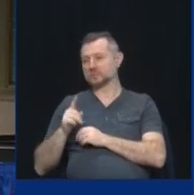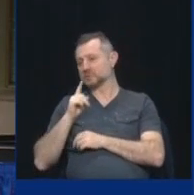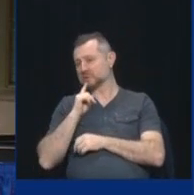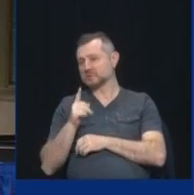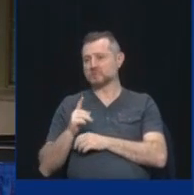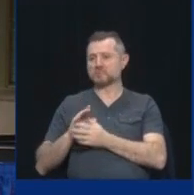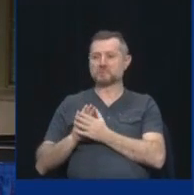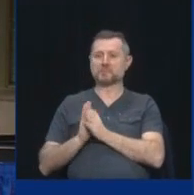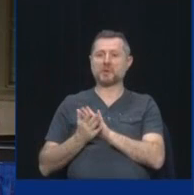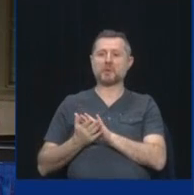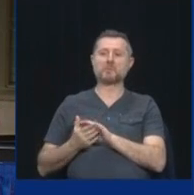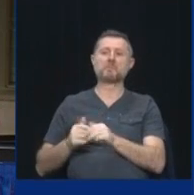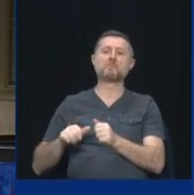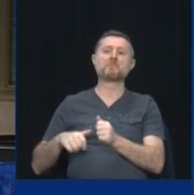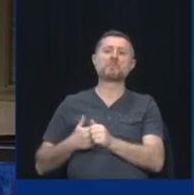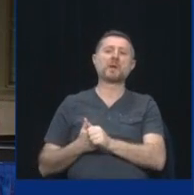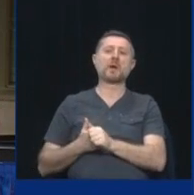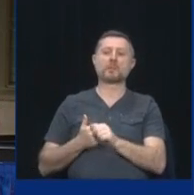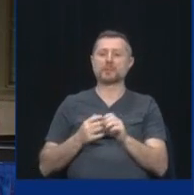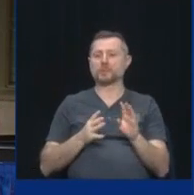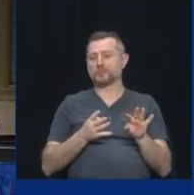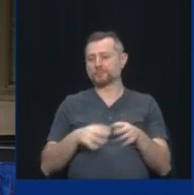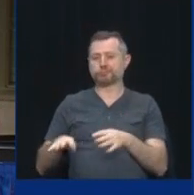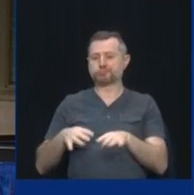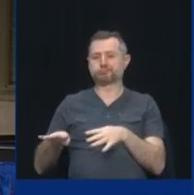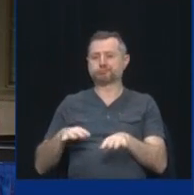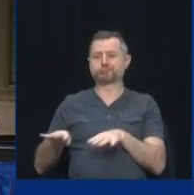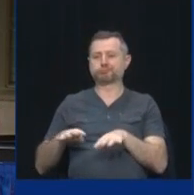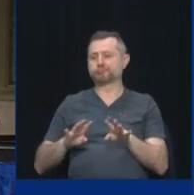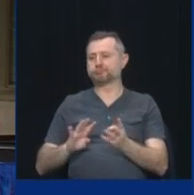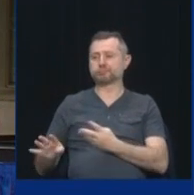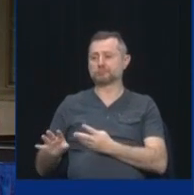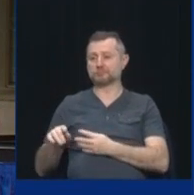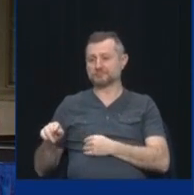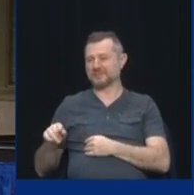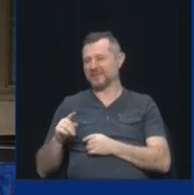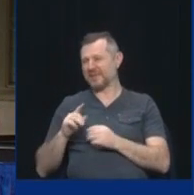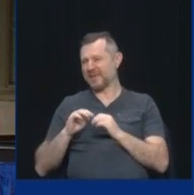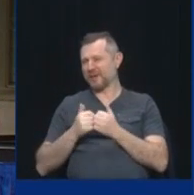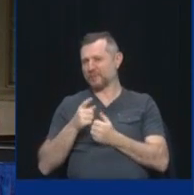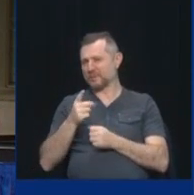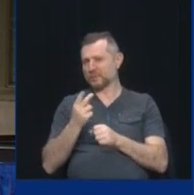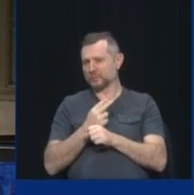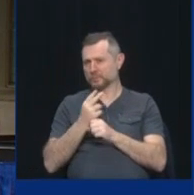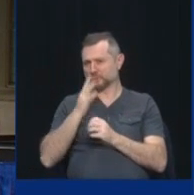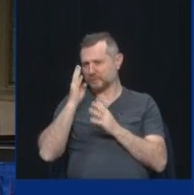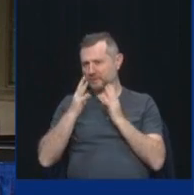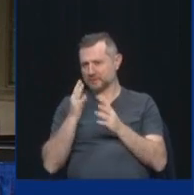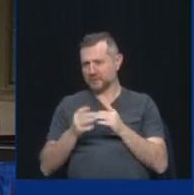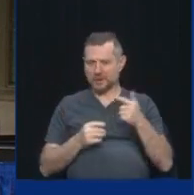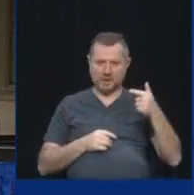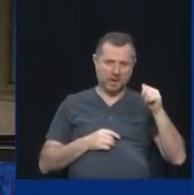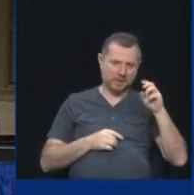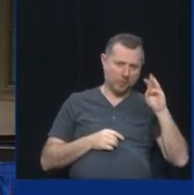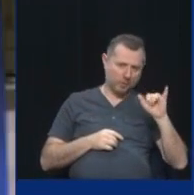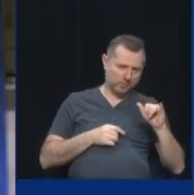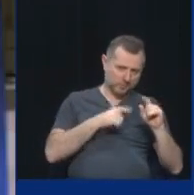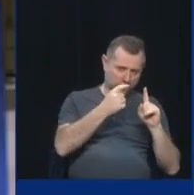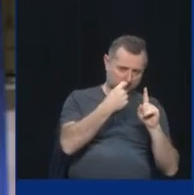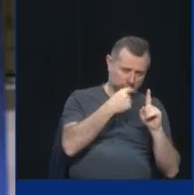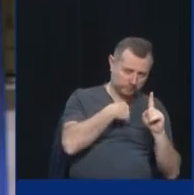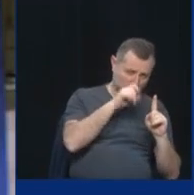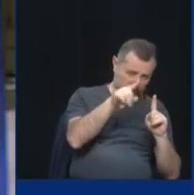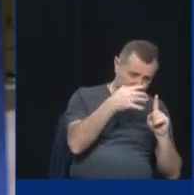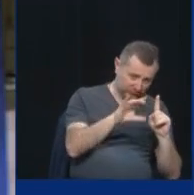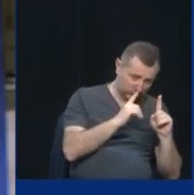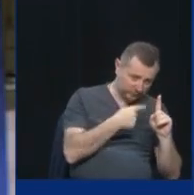years, and how using innovative techniques, that could be avoided. So on the Gateway and then on East River Tunnel.